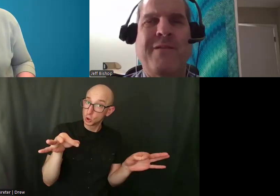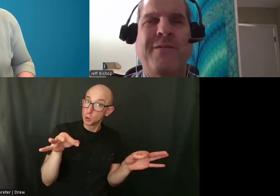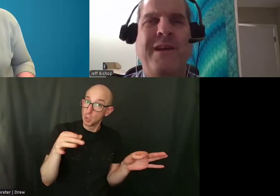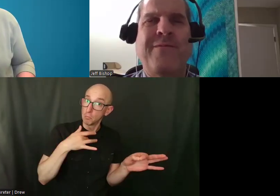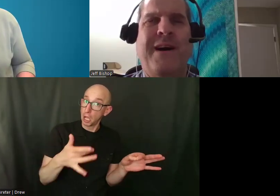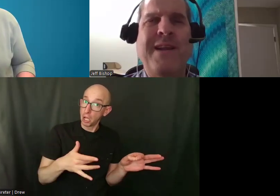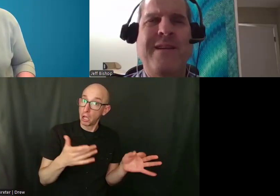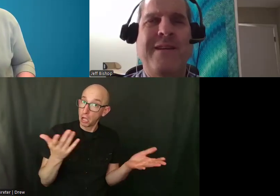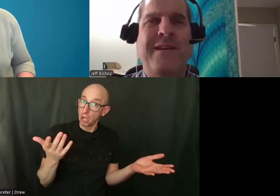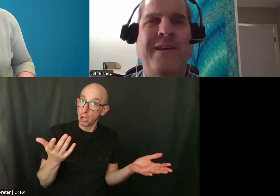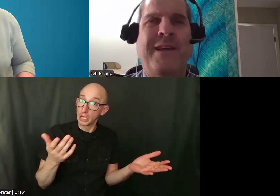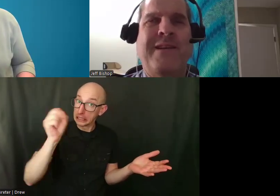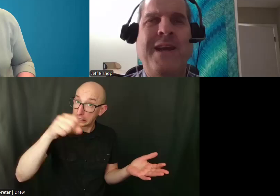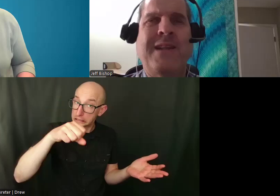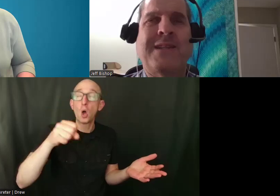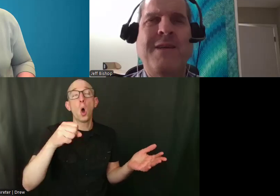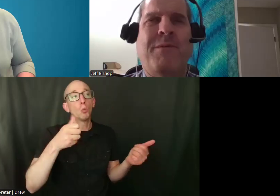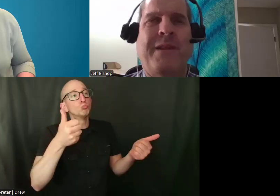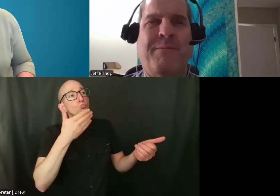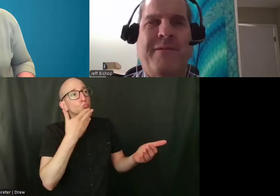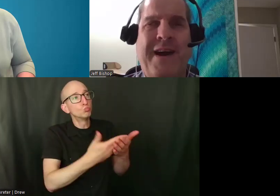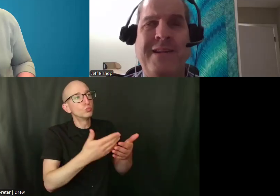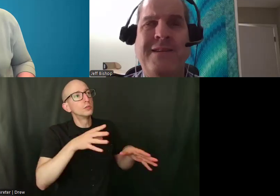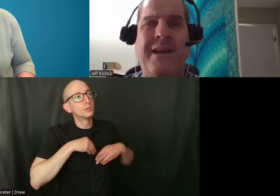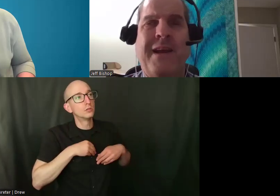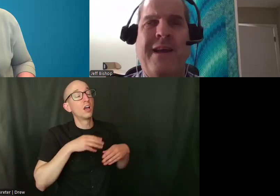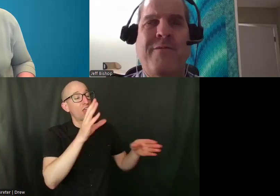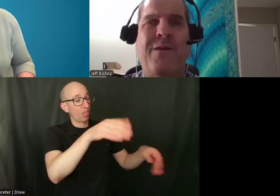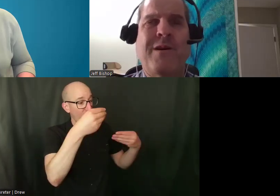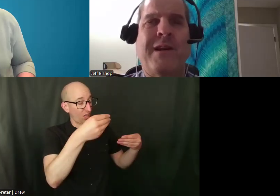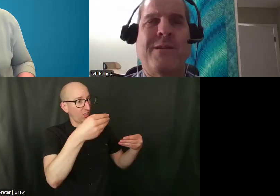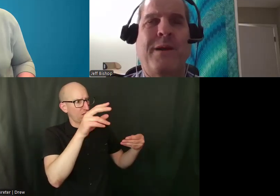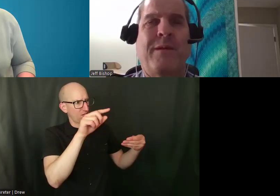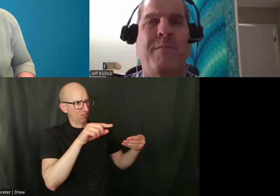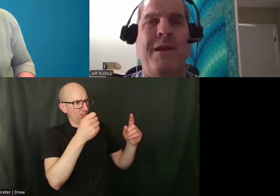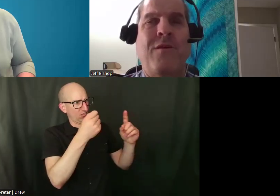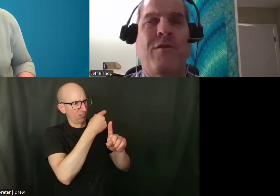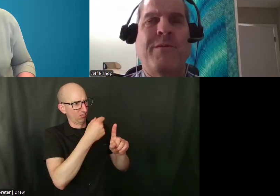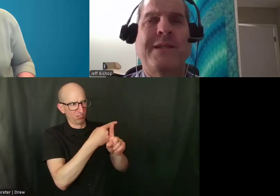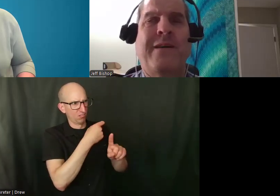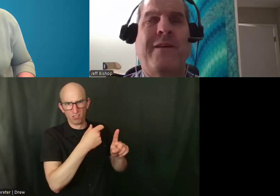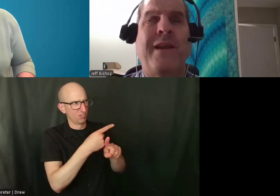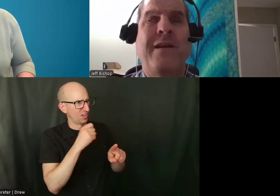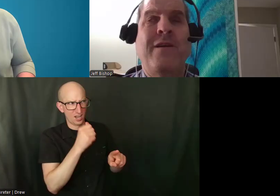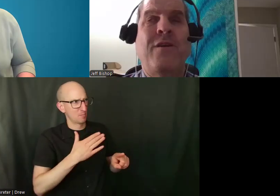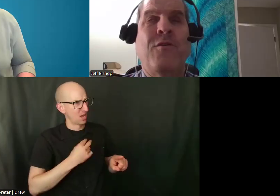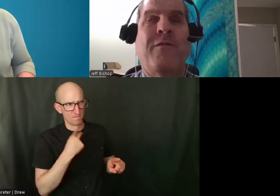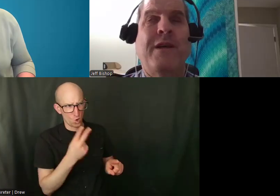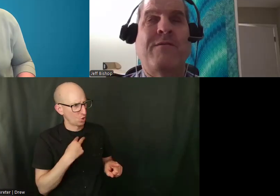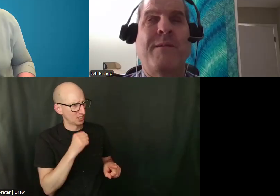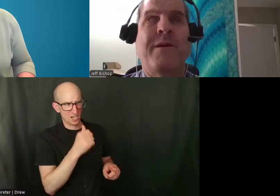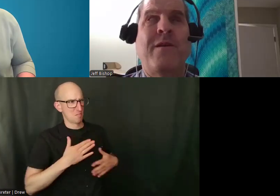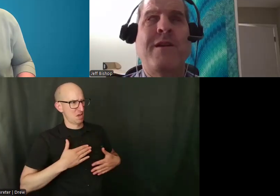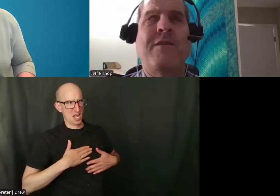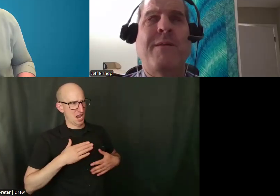good enough. If not, then take the sample that it provides and again, rework it to be able to meet your personality, your